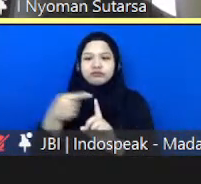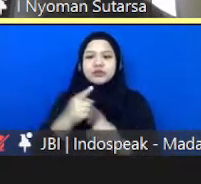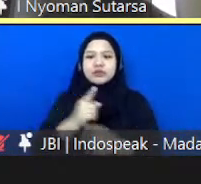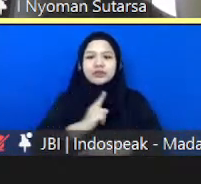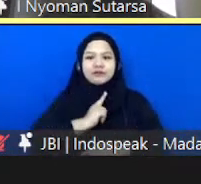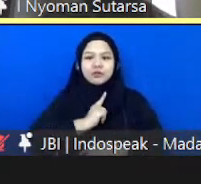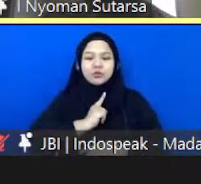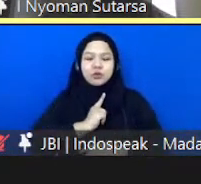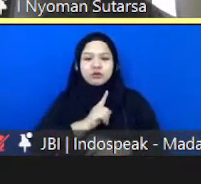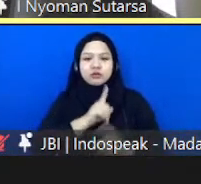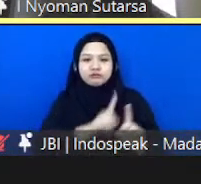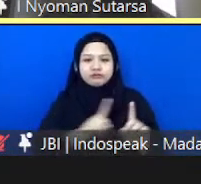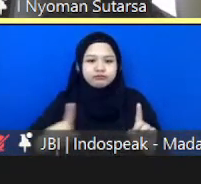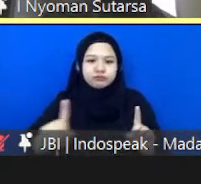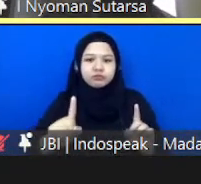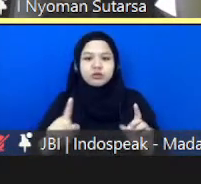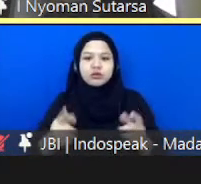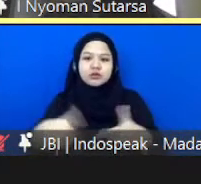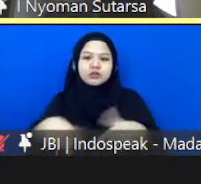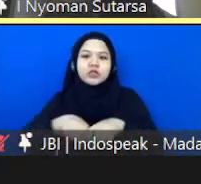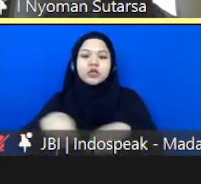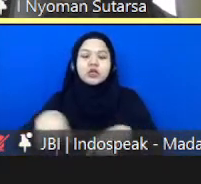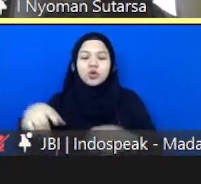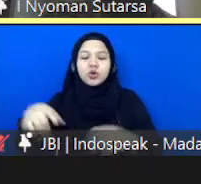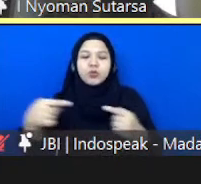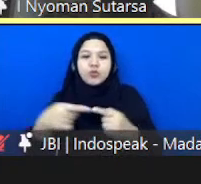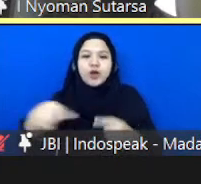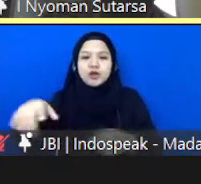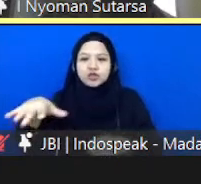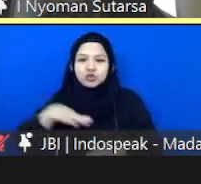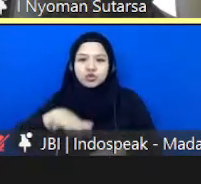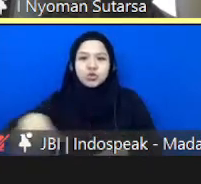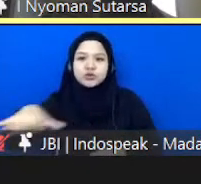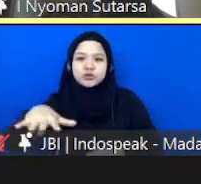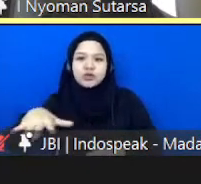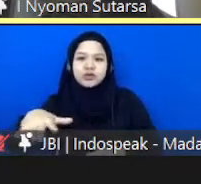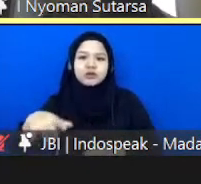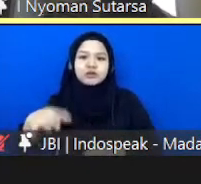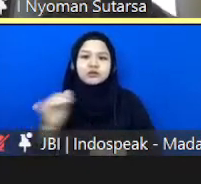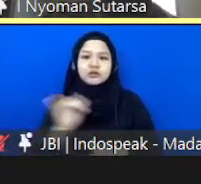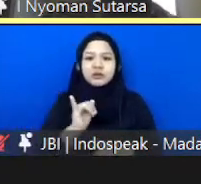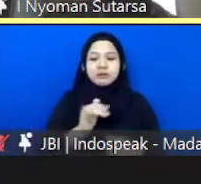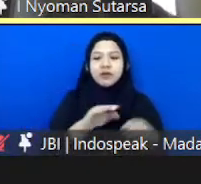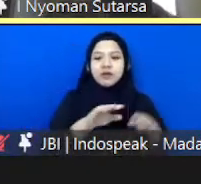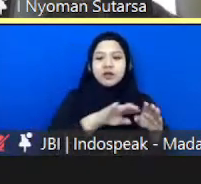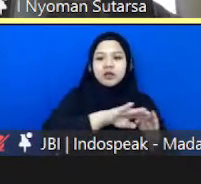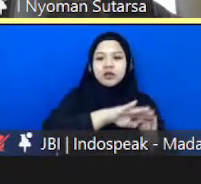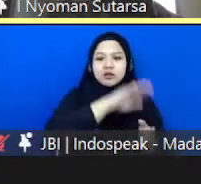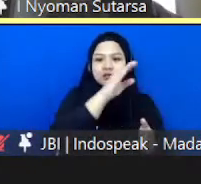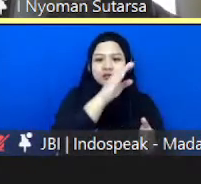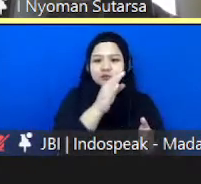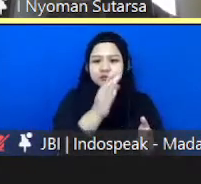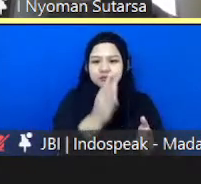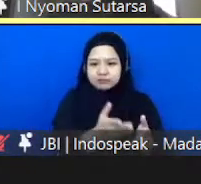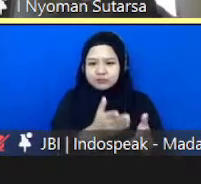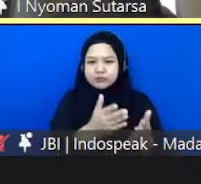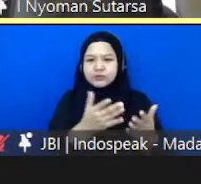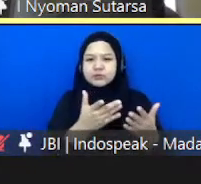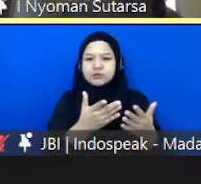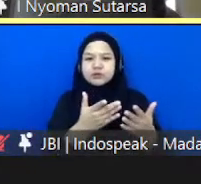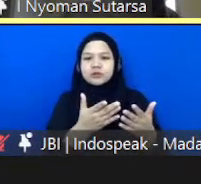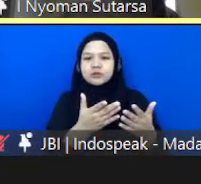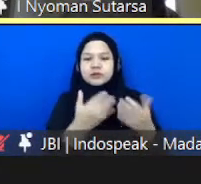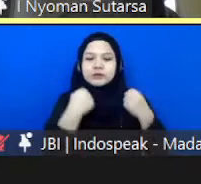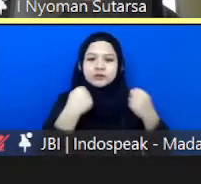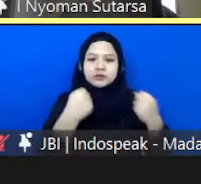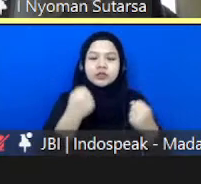health must be situated within social relation and locate health within society and communities beyond the individual bodies.